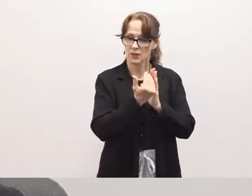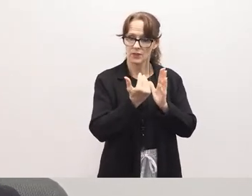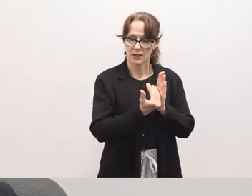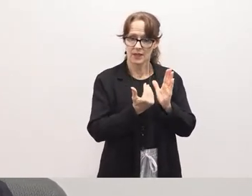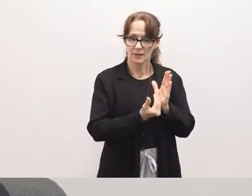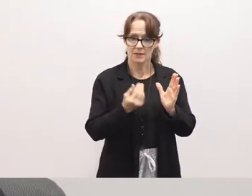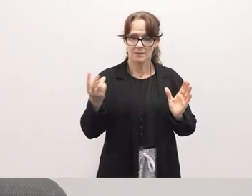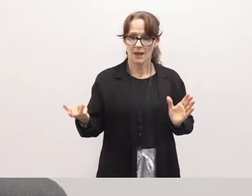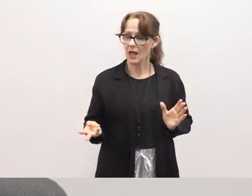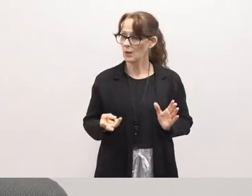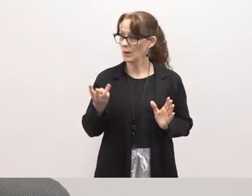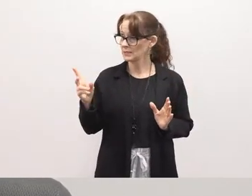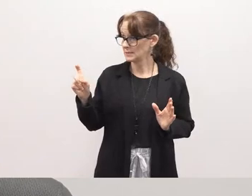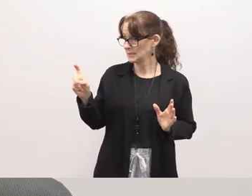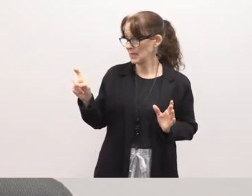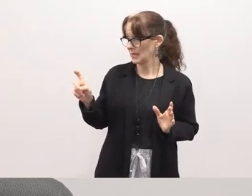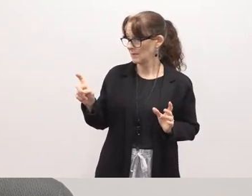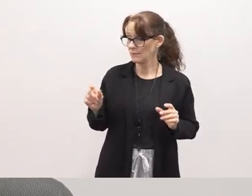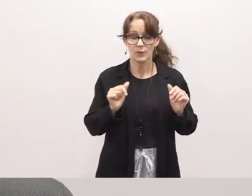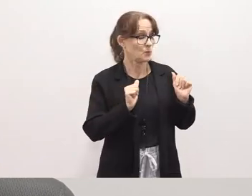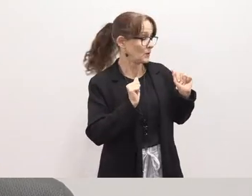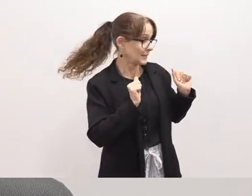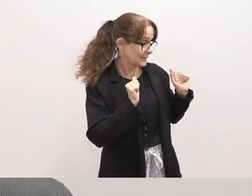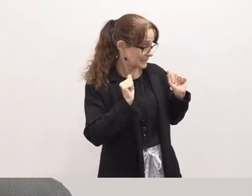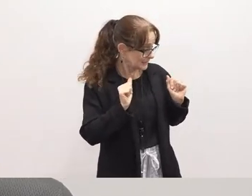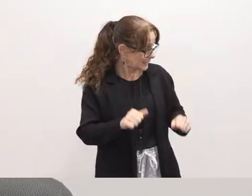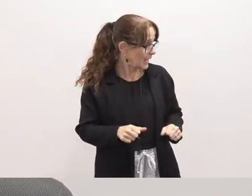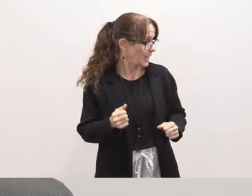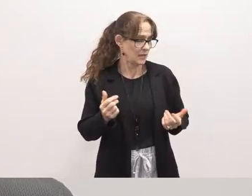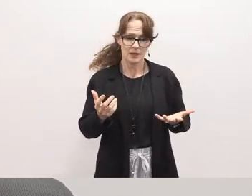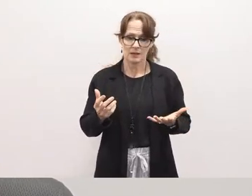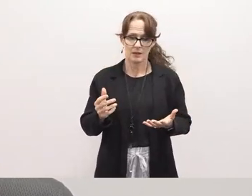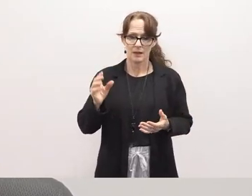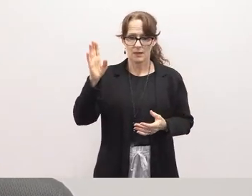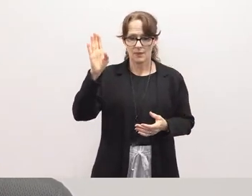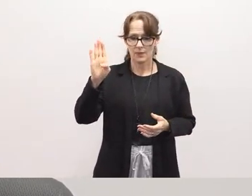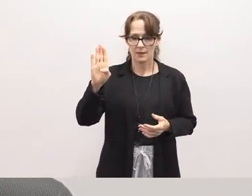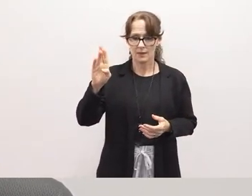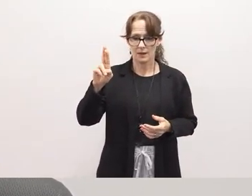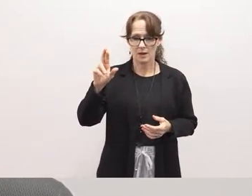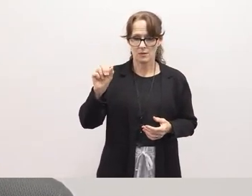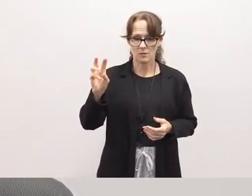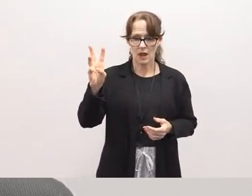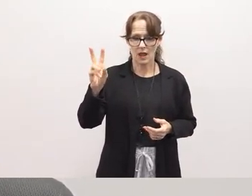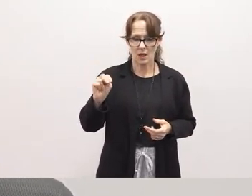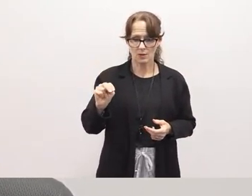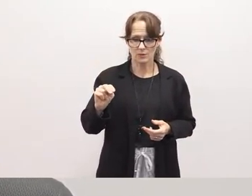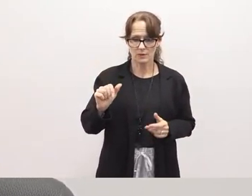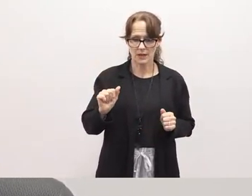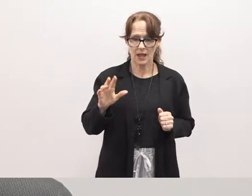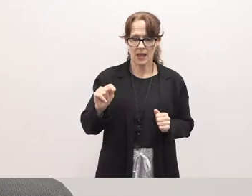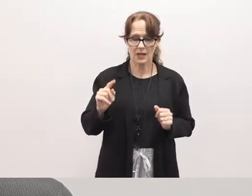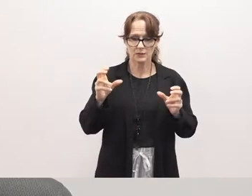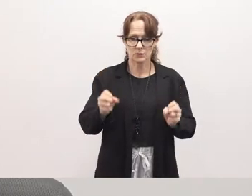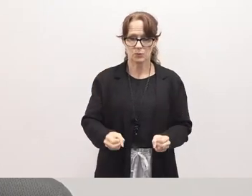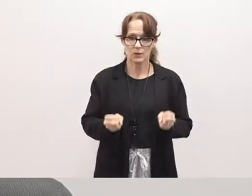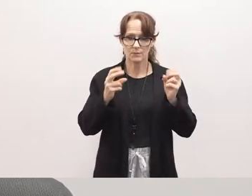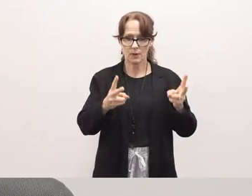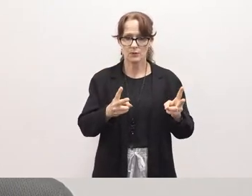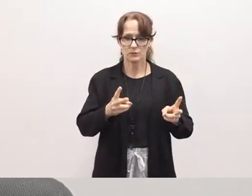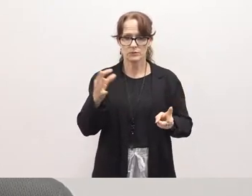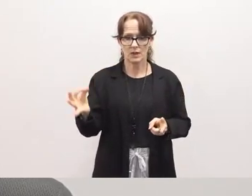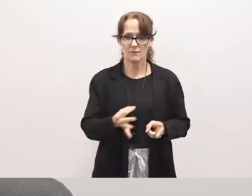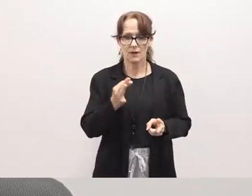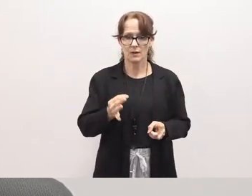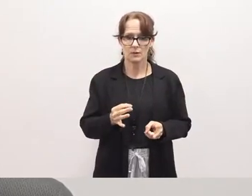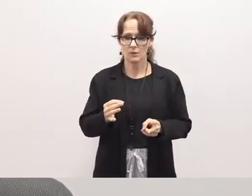by Wednesday? And we can, because of the Brown Act, we post on Friday afternoon. We can actually post on Sunday if